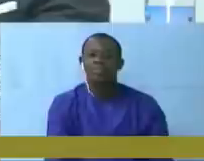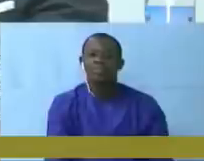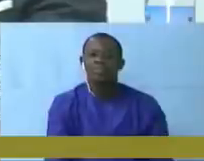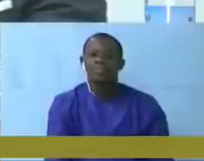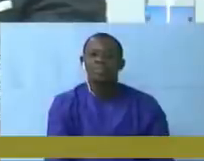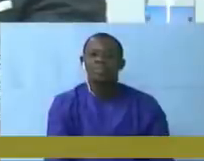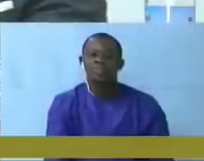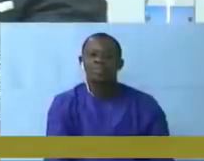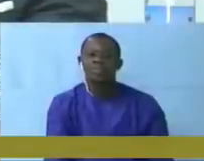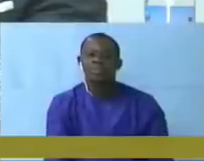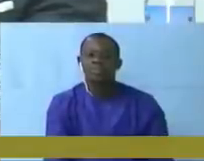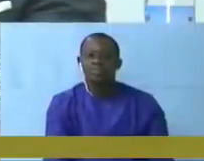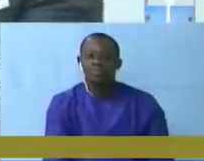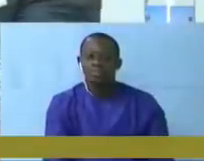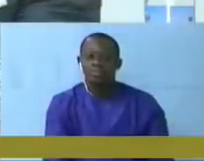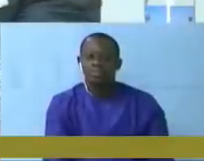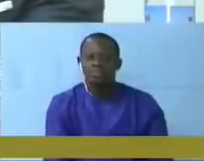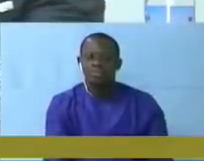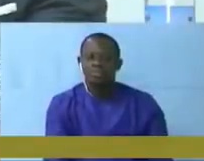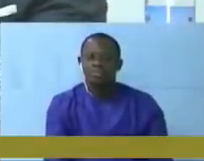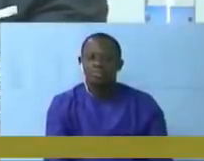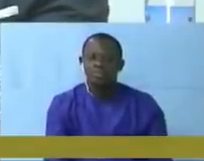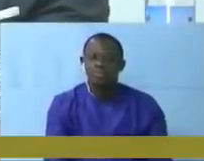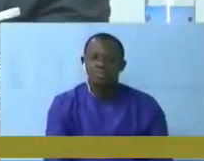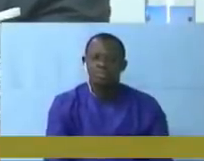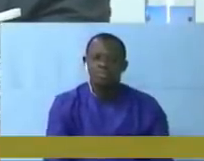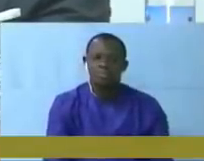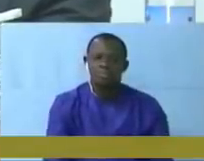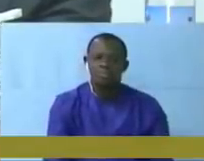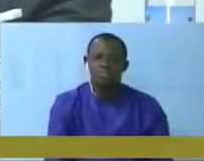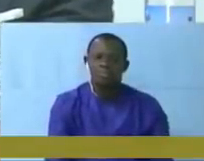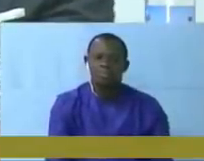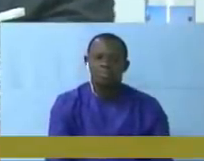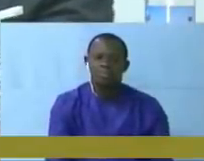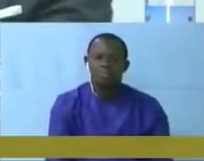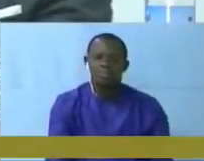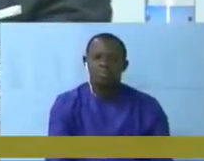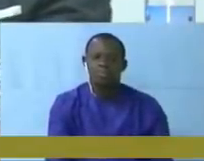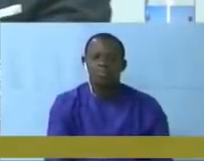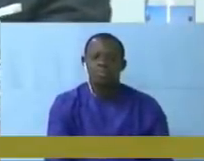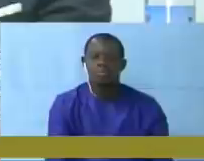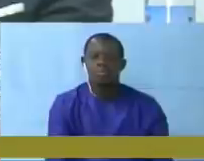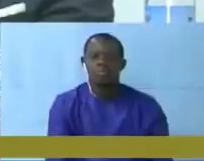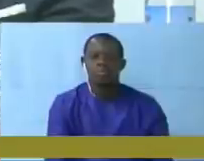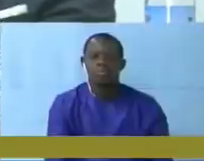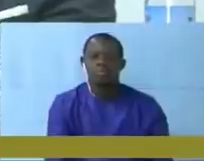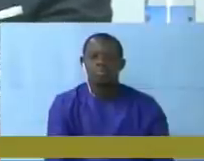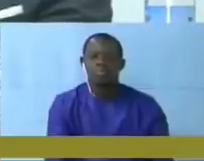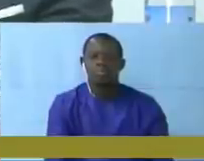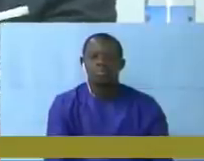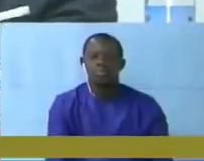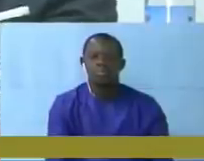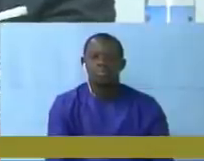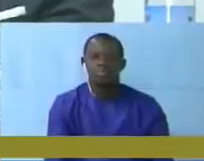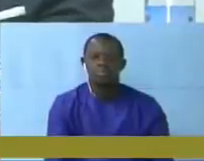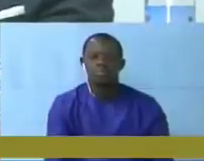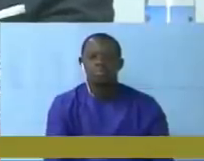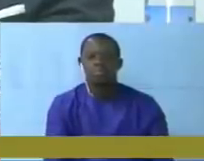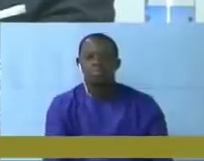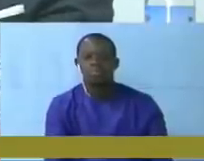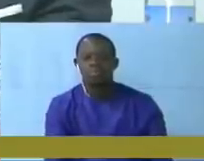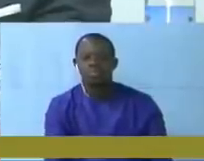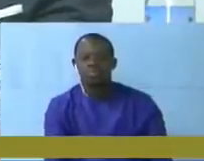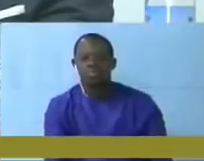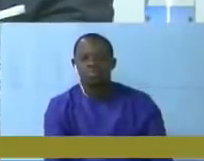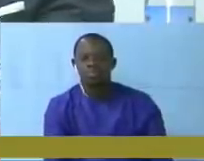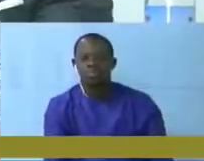delo wulo constitution bi mba clause bobu loi bobu non dole wo ko ci nit ñi sanni be pare